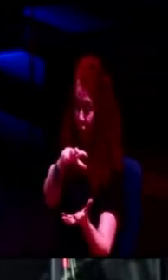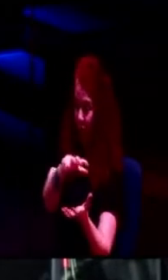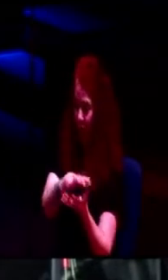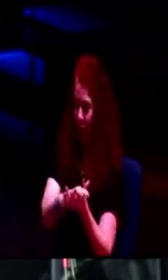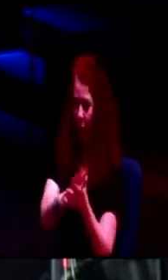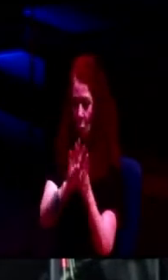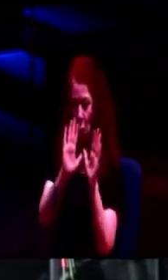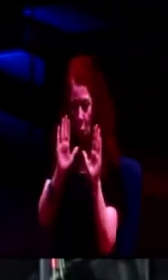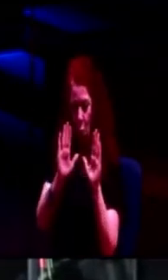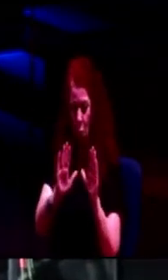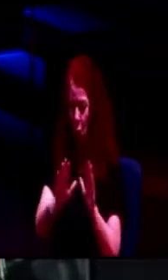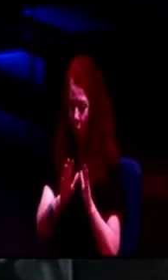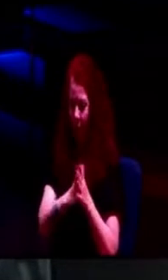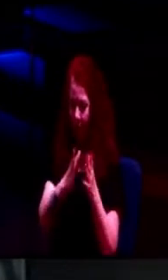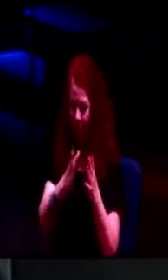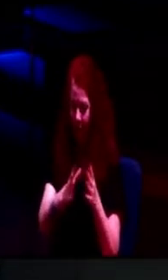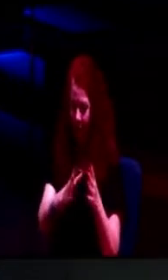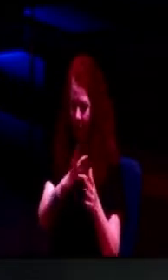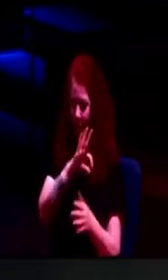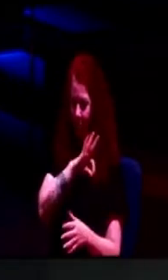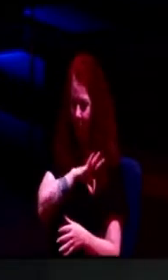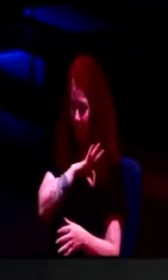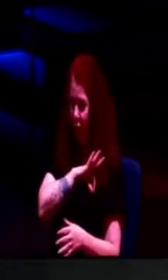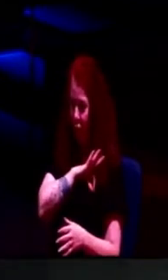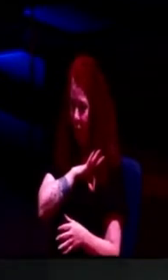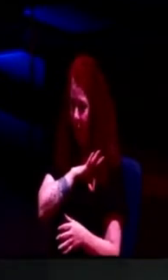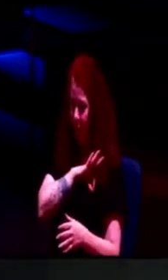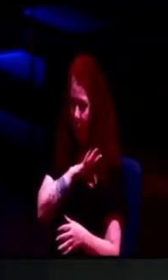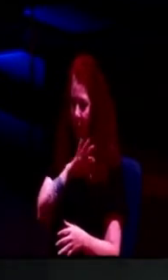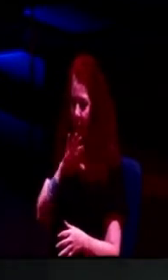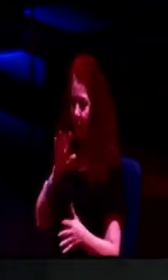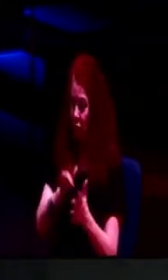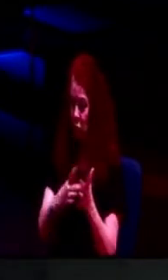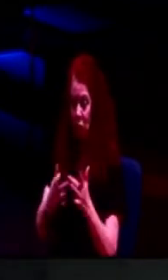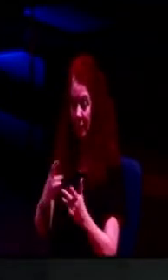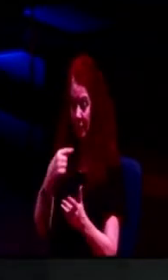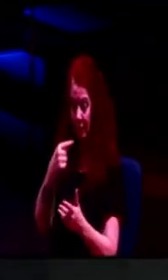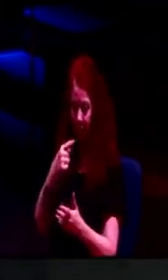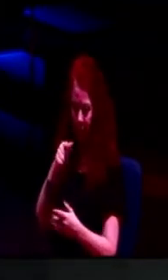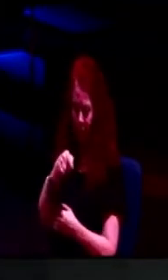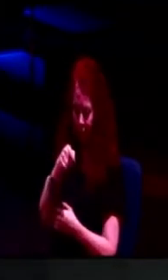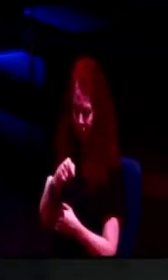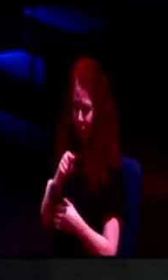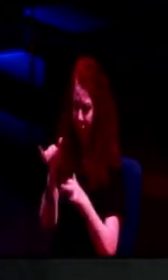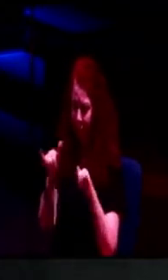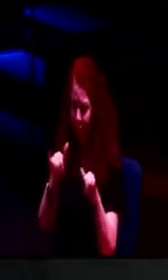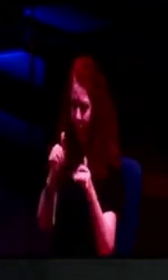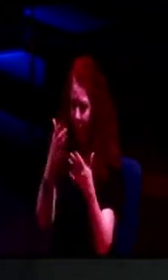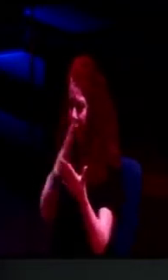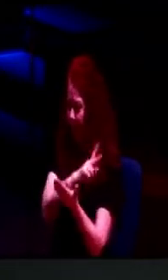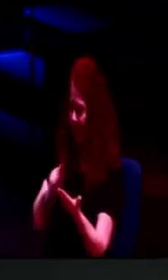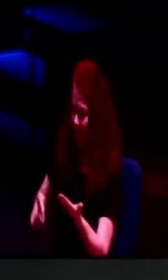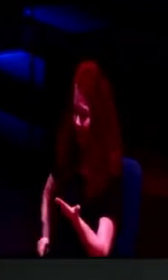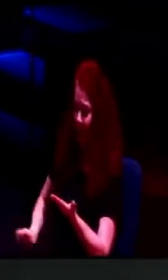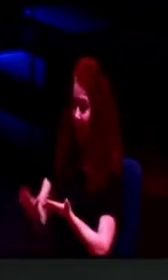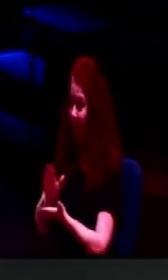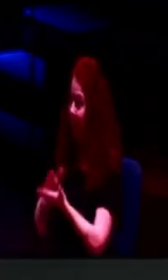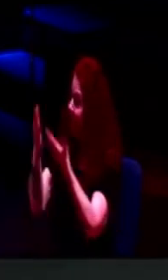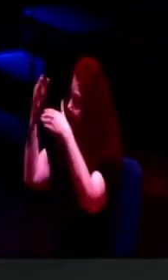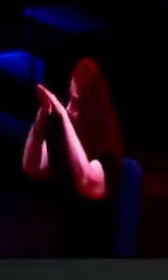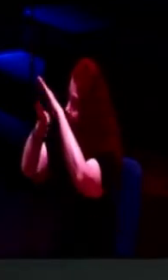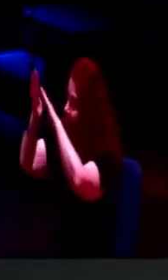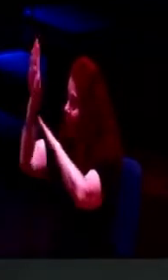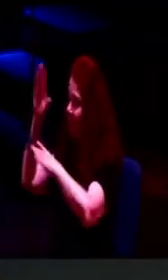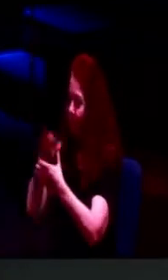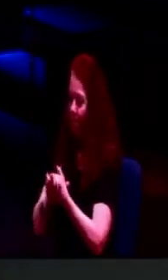great value. And Jesus said that is what the kingdom of heaven is like. So here's the thing. The first step, so I want to kind of just dissect this a little bit. The first thing